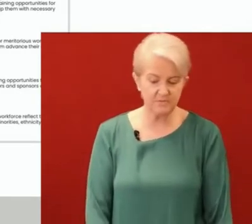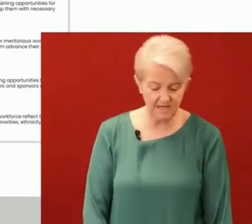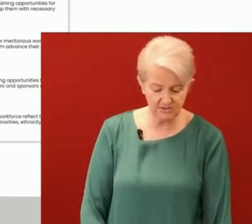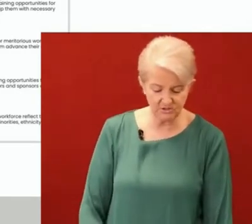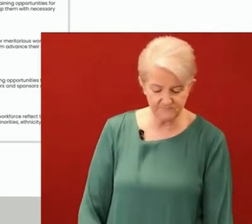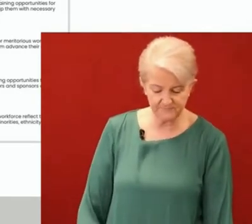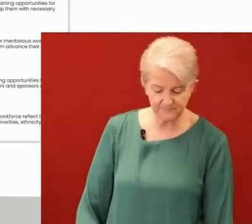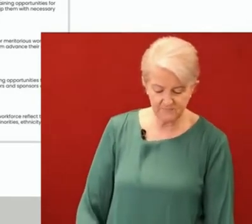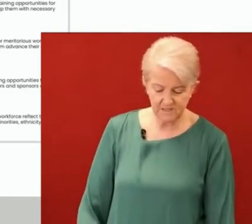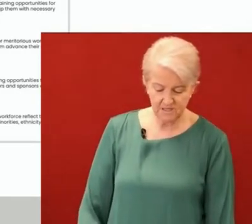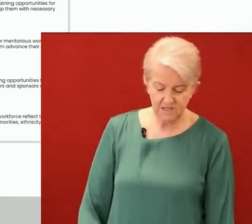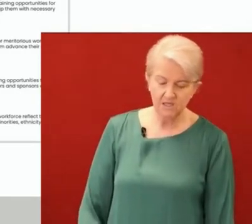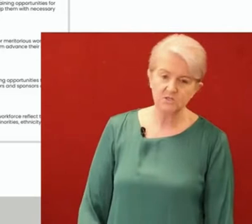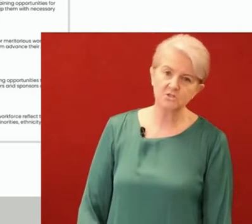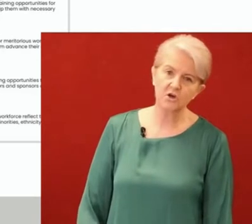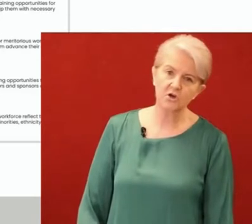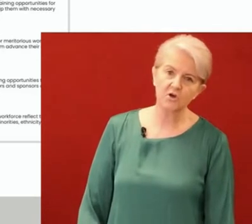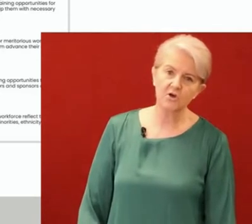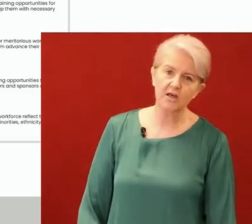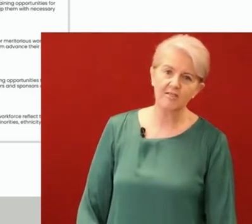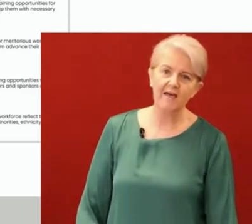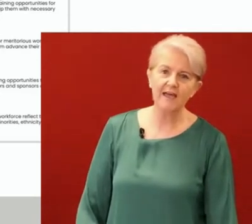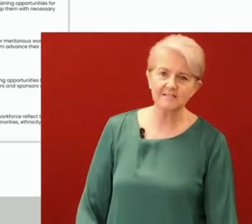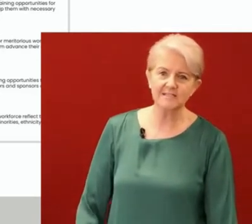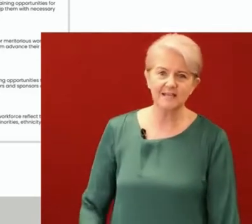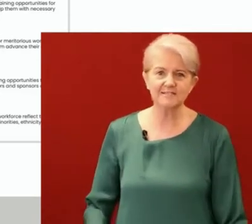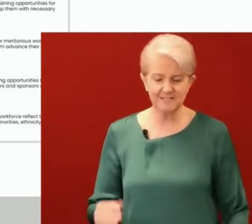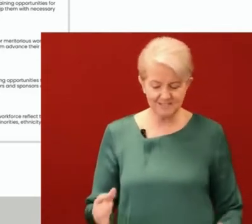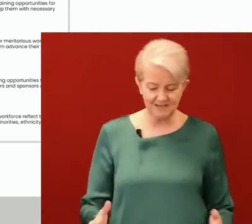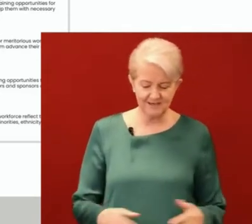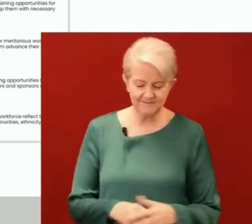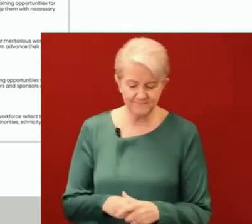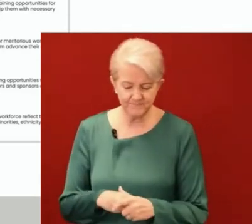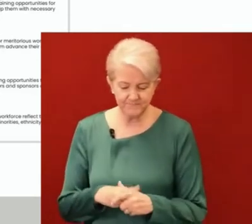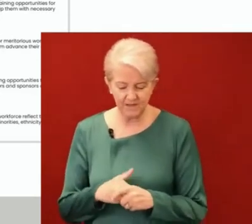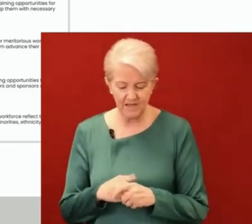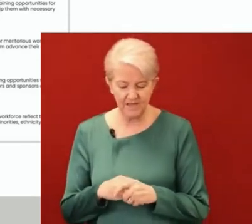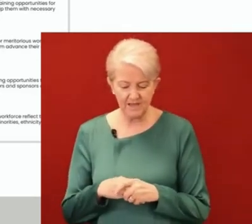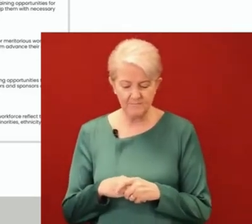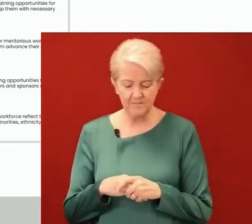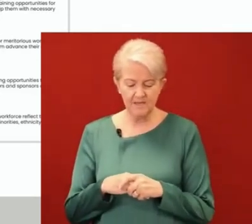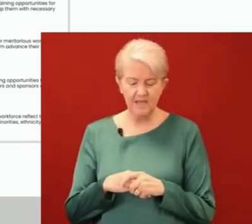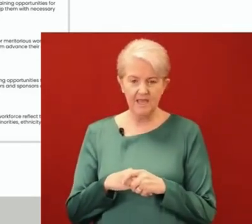organisational reputation. So that sets the scene,